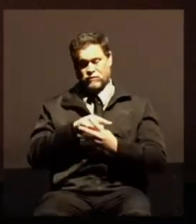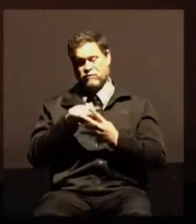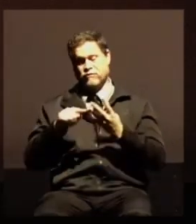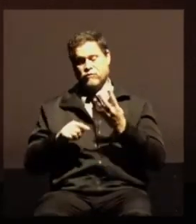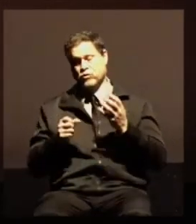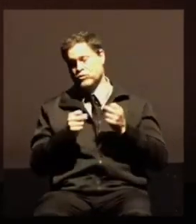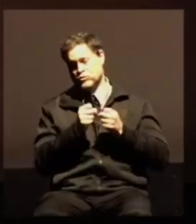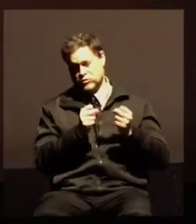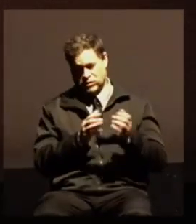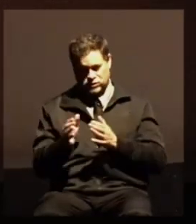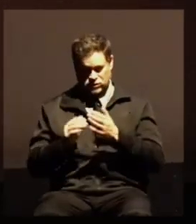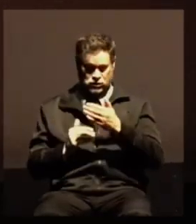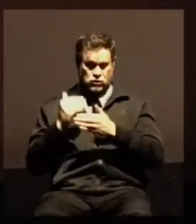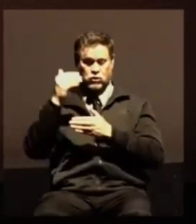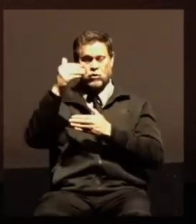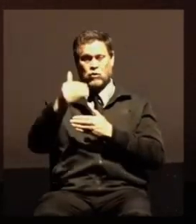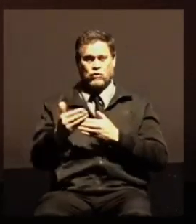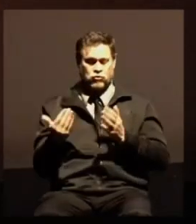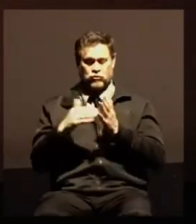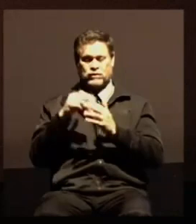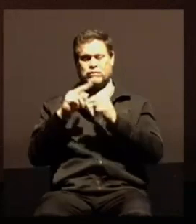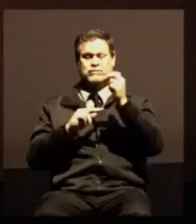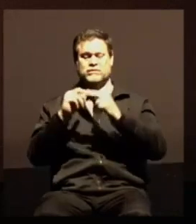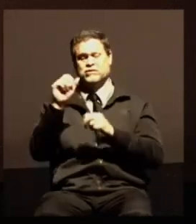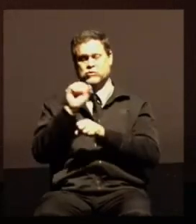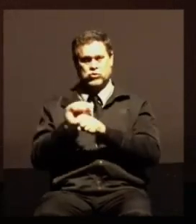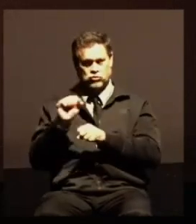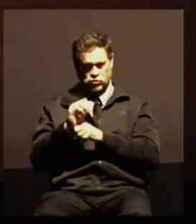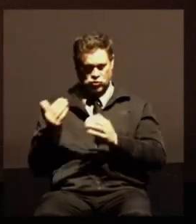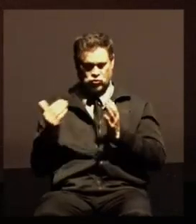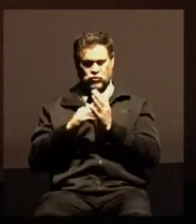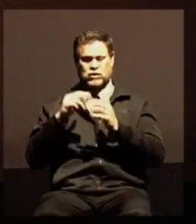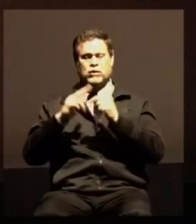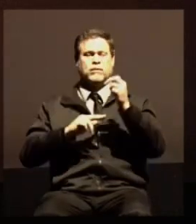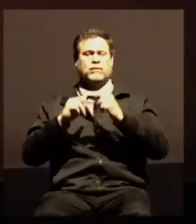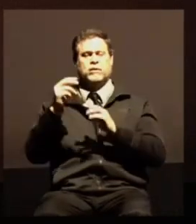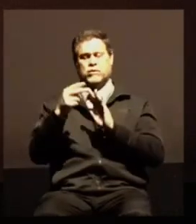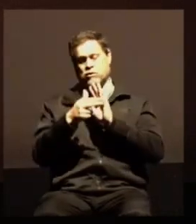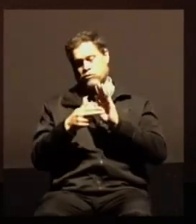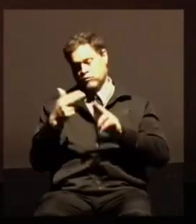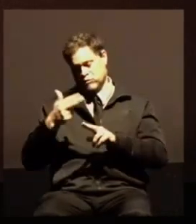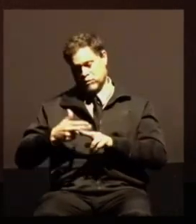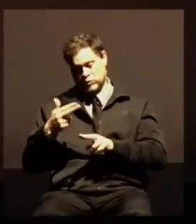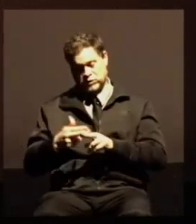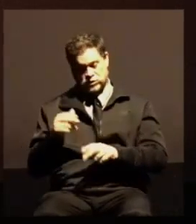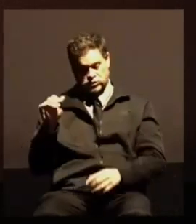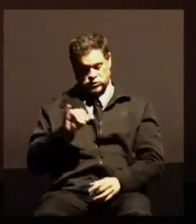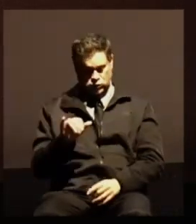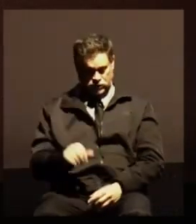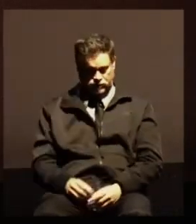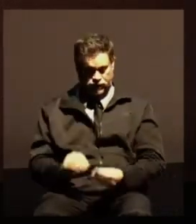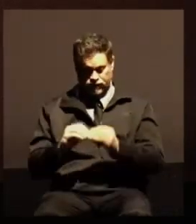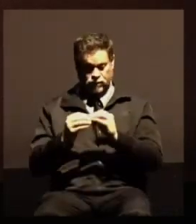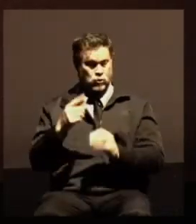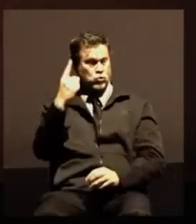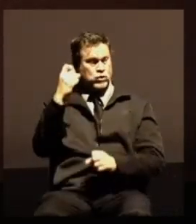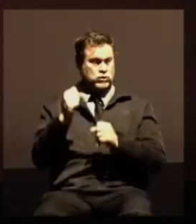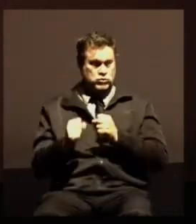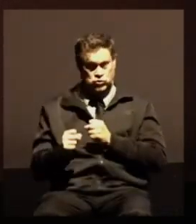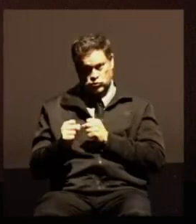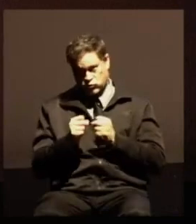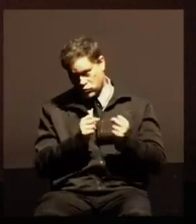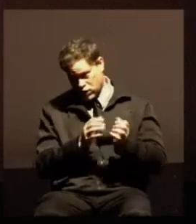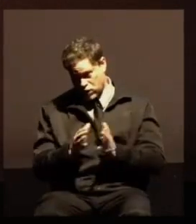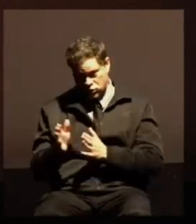helped me get over these obstacles, helped me rebuild my career, helped me rebuild my reputation as well. The number one strategy